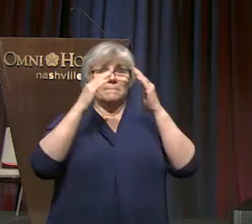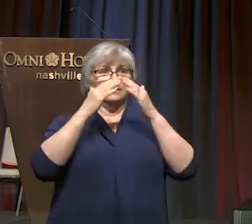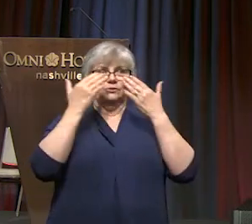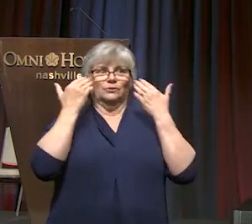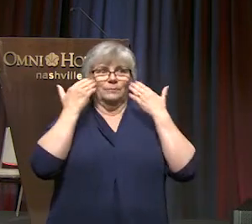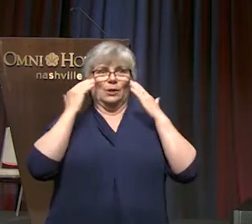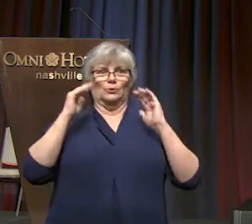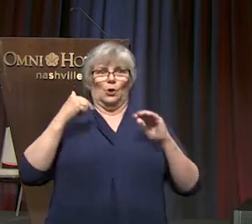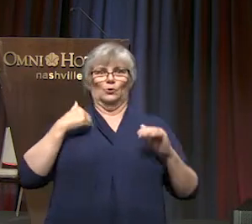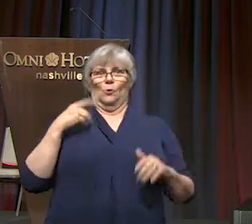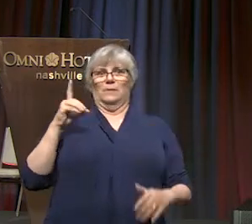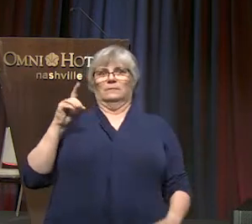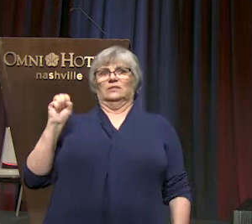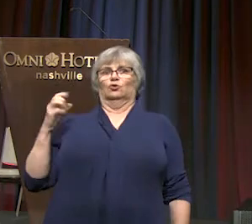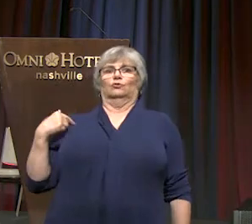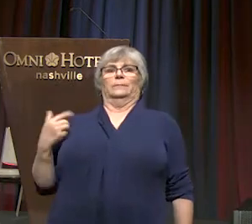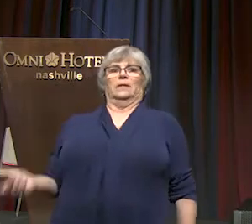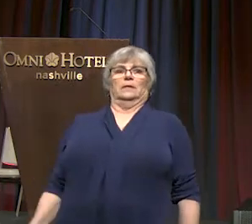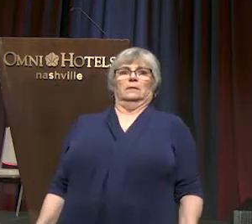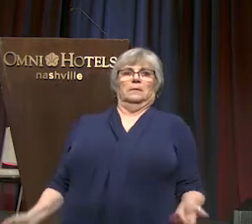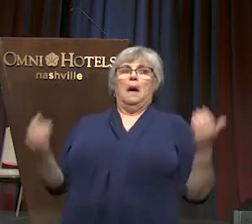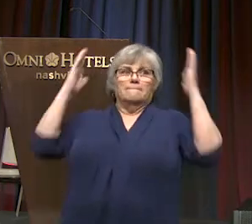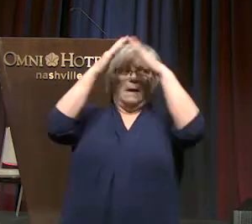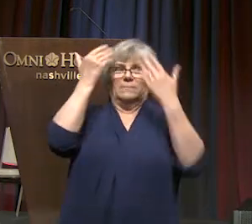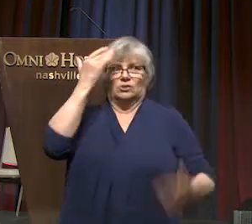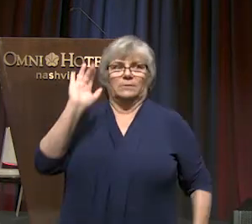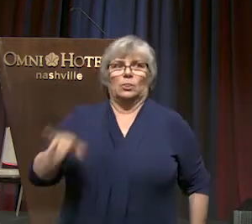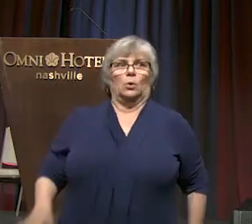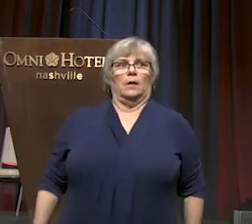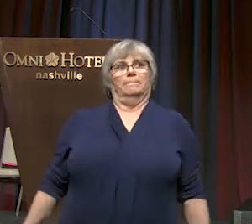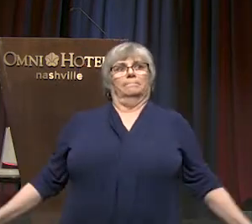that I'm a district superintendent.